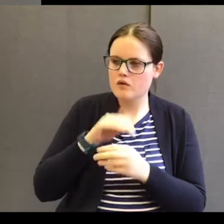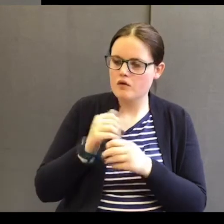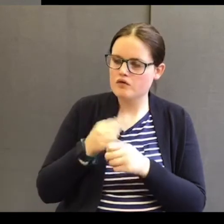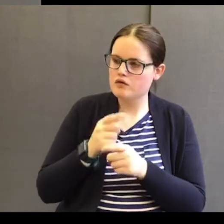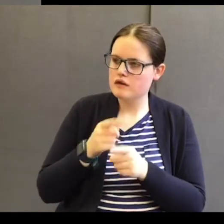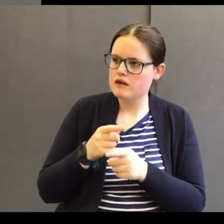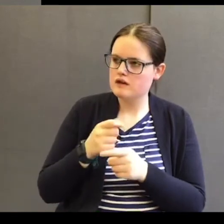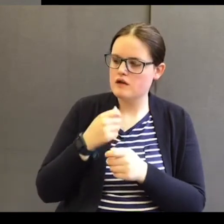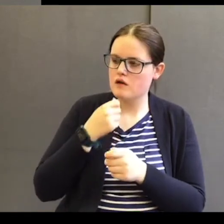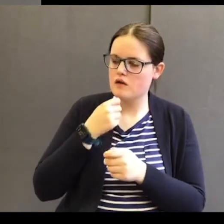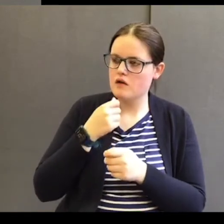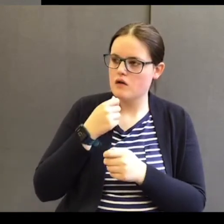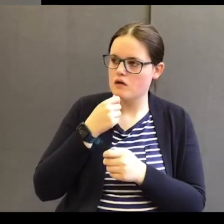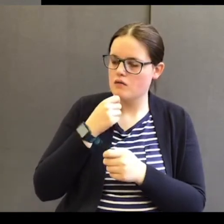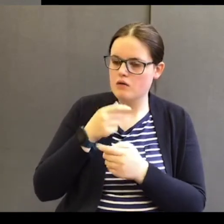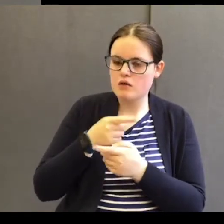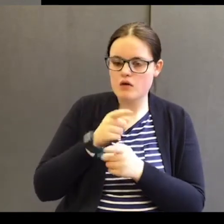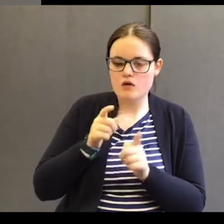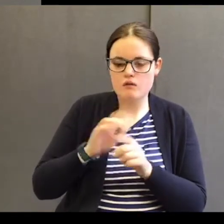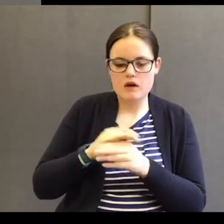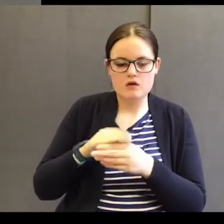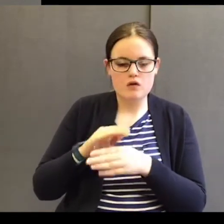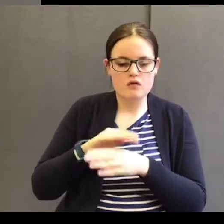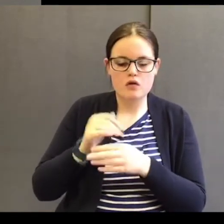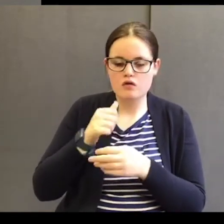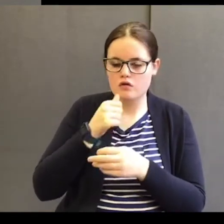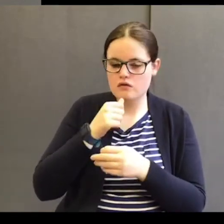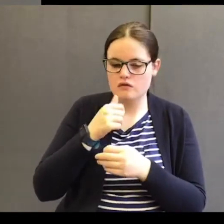Wouldn't we do that? Wouldn't we